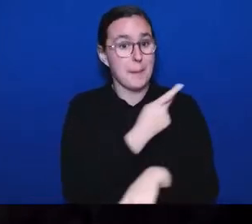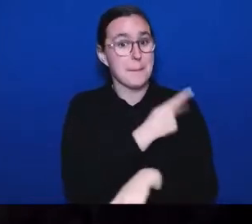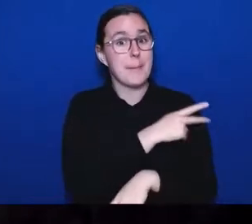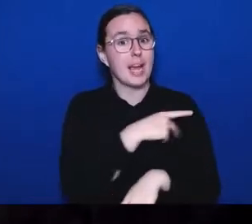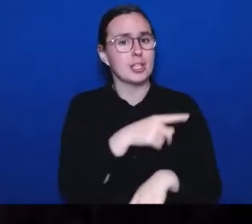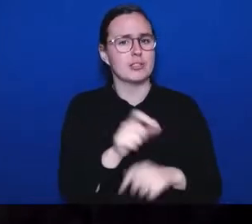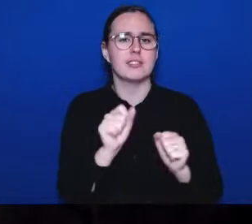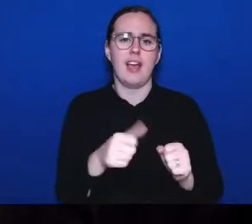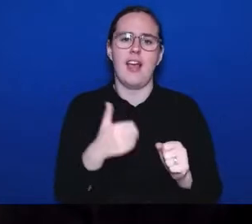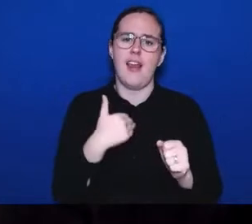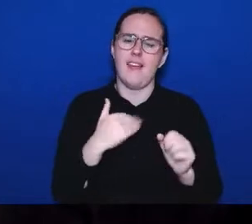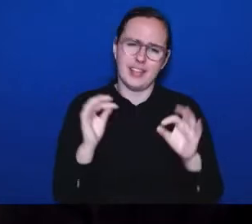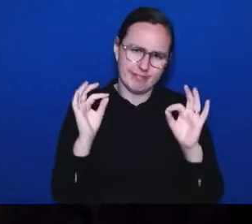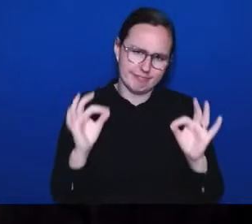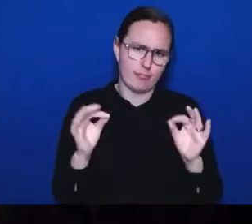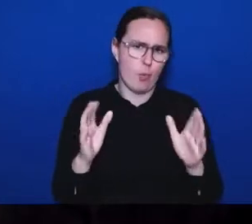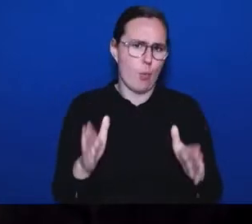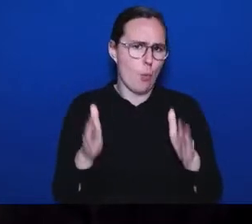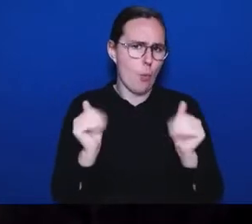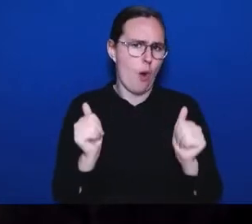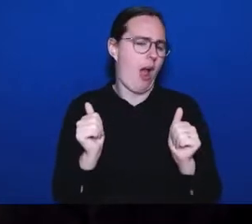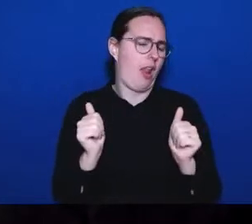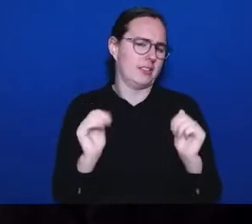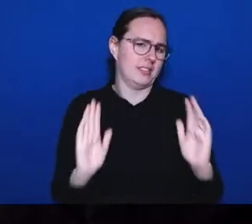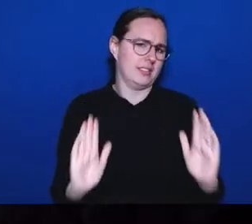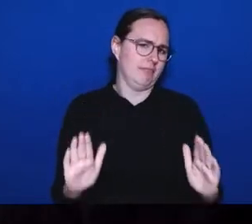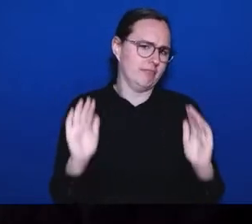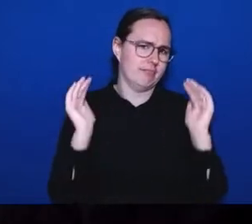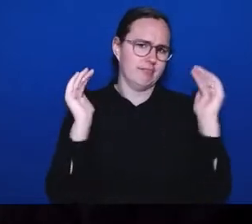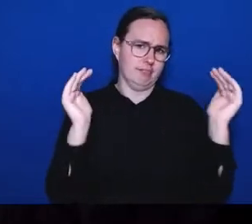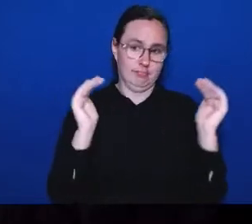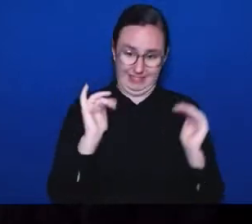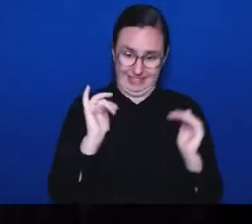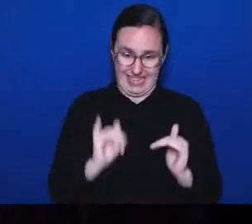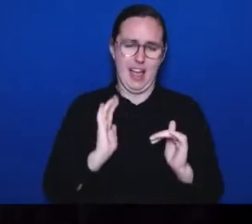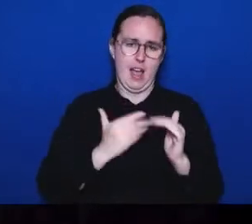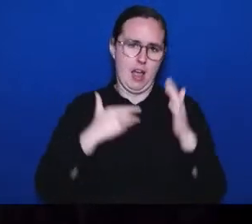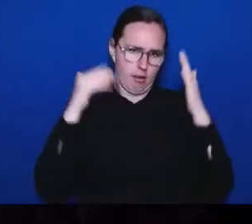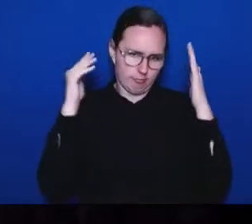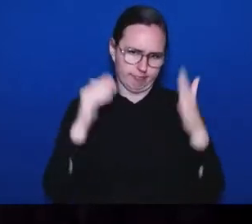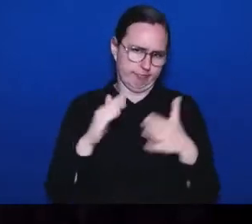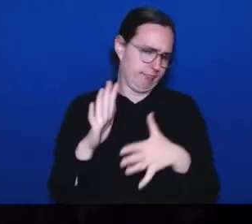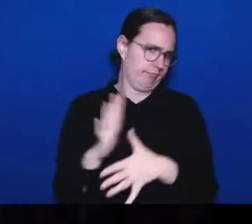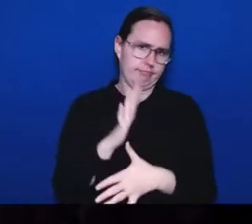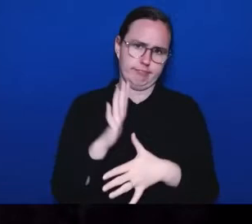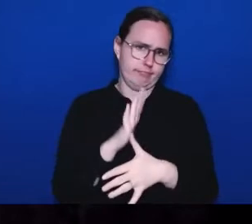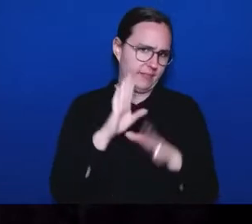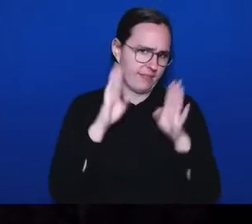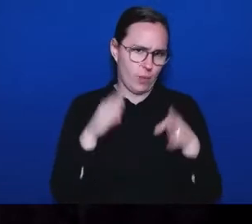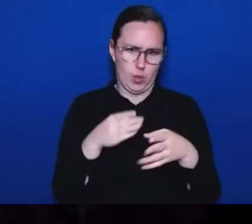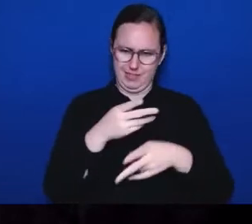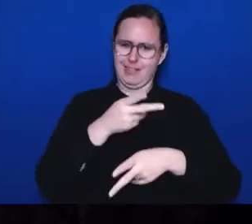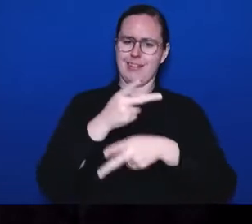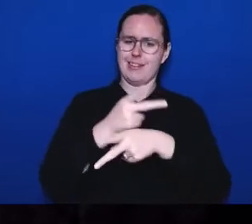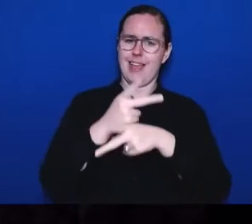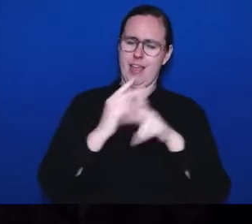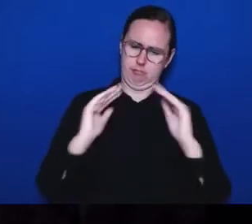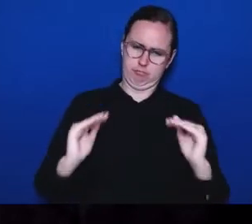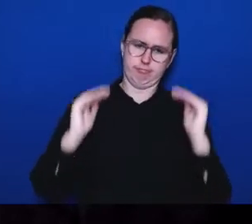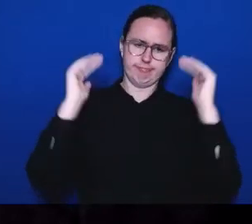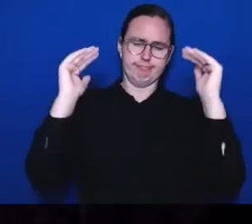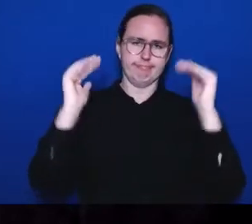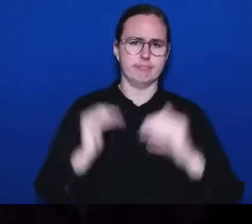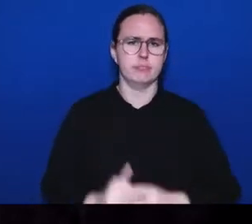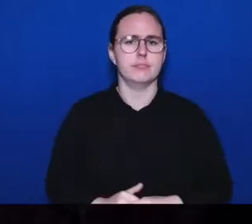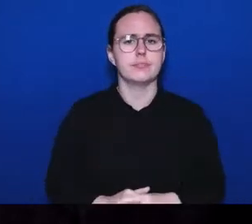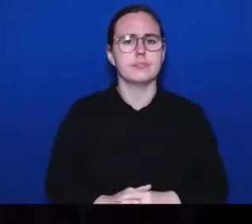Ministry of Health and the government of BC. That was the principal goal in all of this work together of the doctors of BC. And I think that we